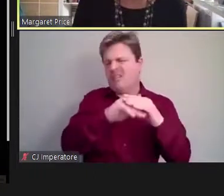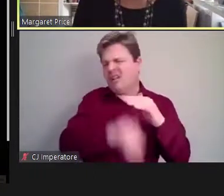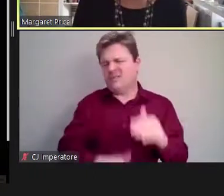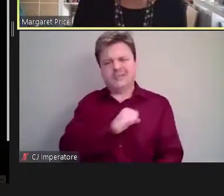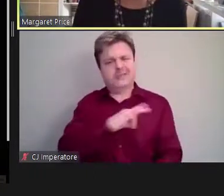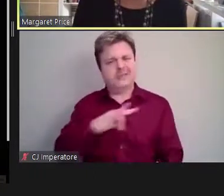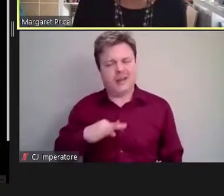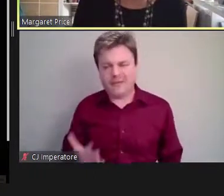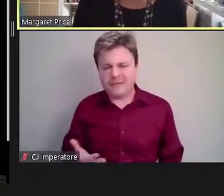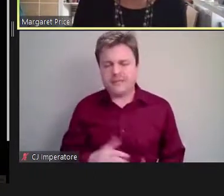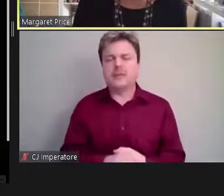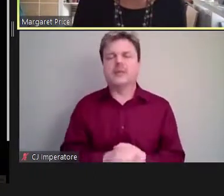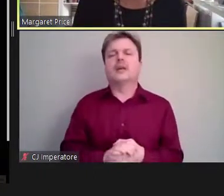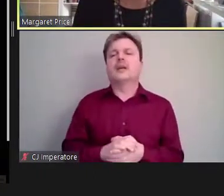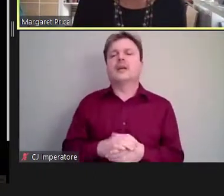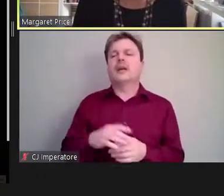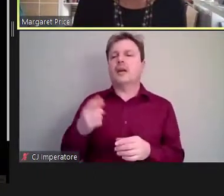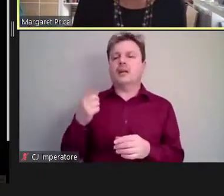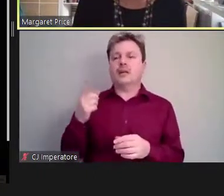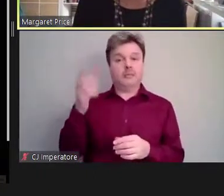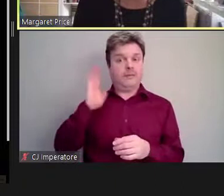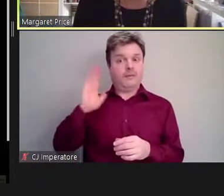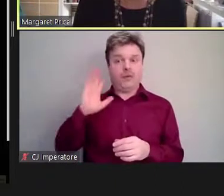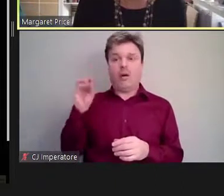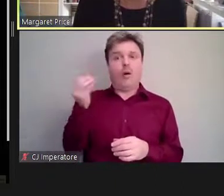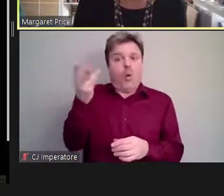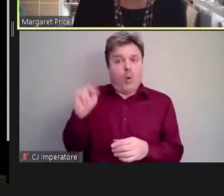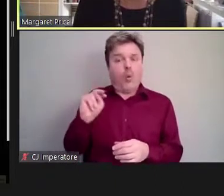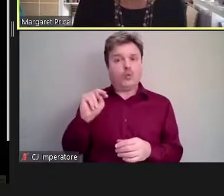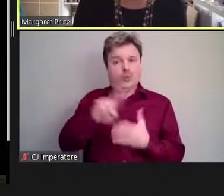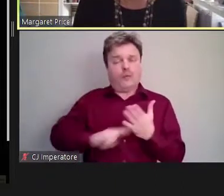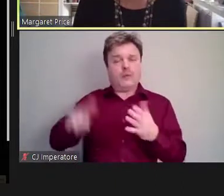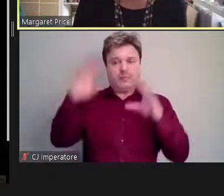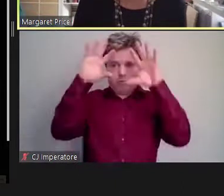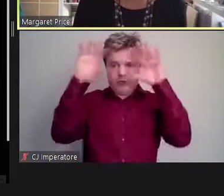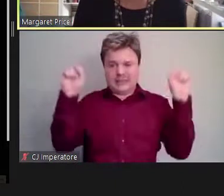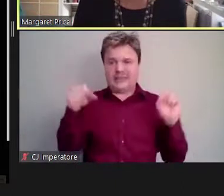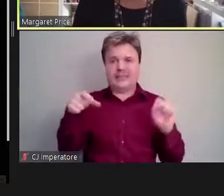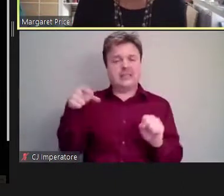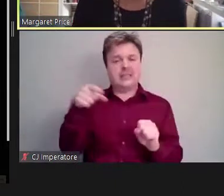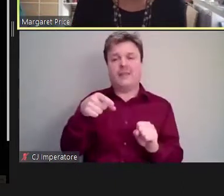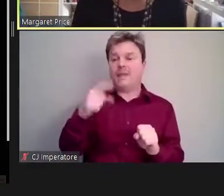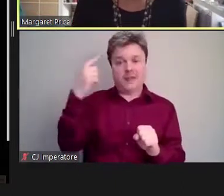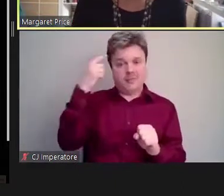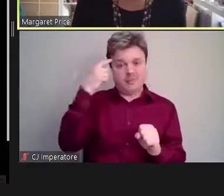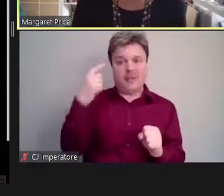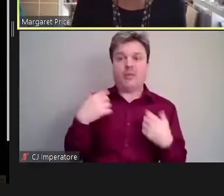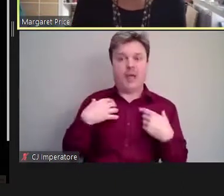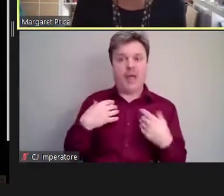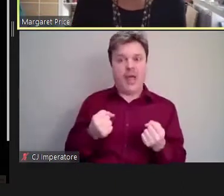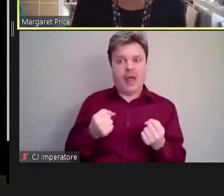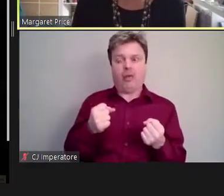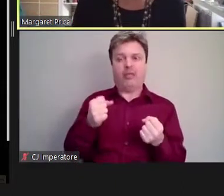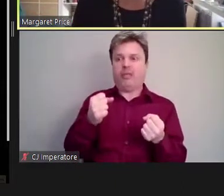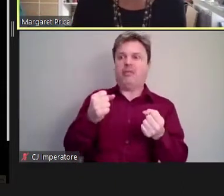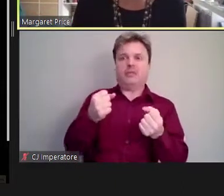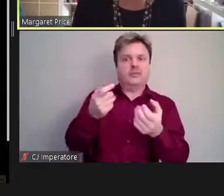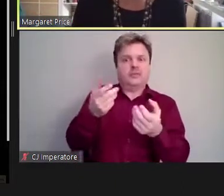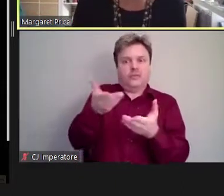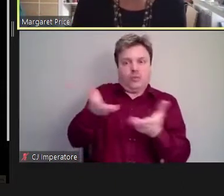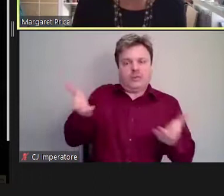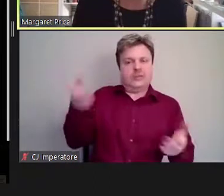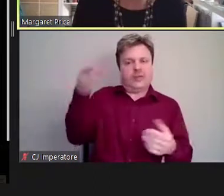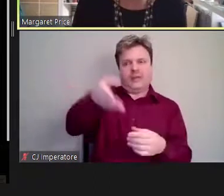by our own university president as one of the mental health resources on the hospital, on the campus, which I was very upset at. Like,